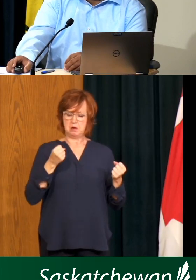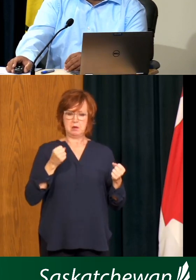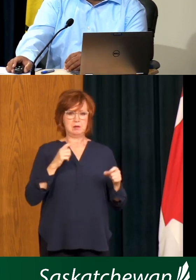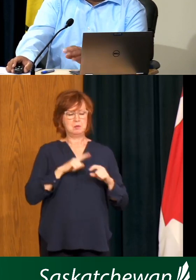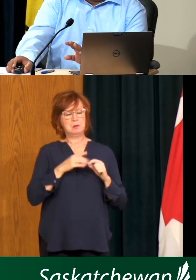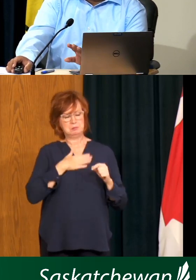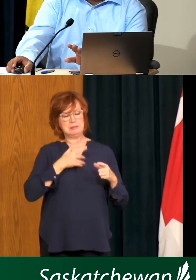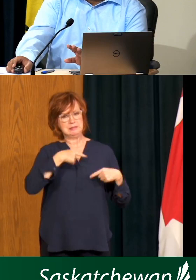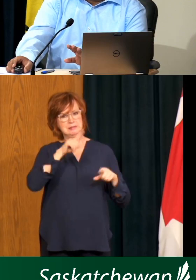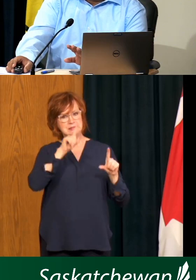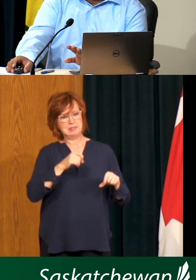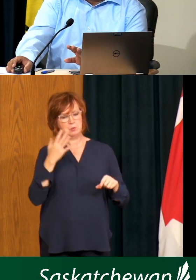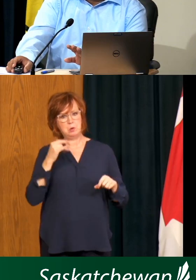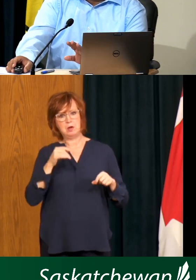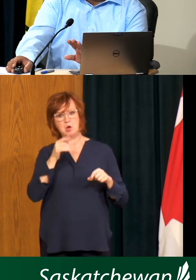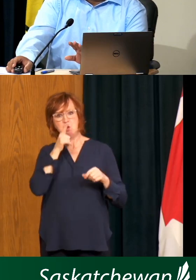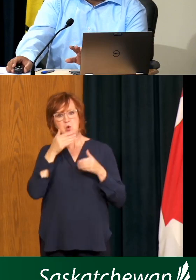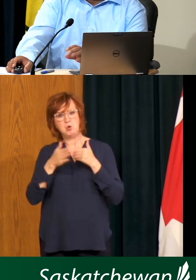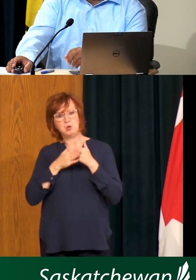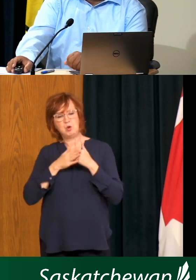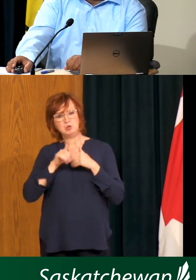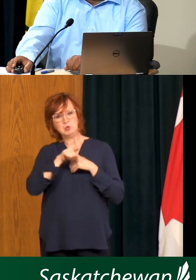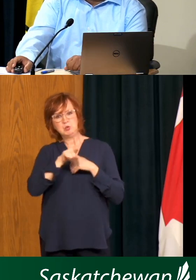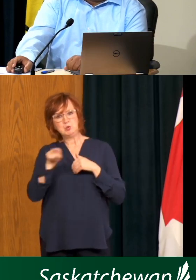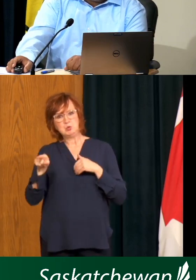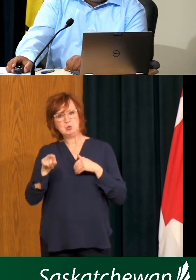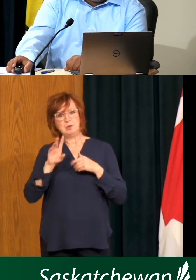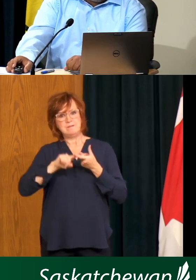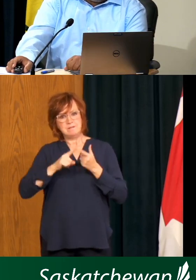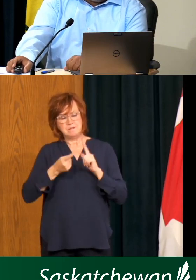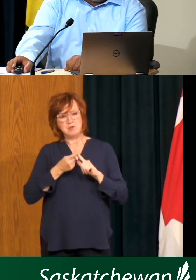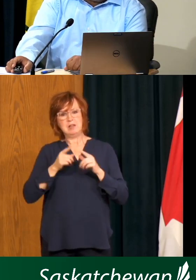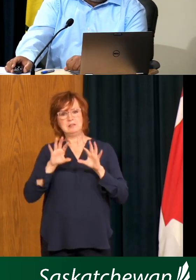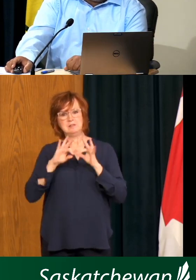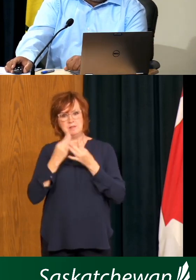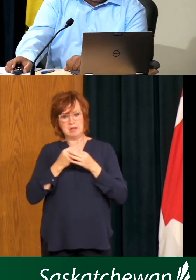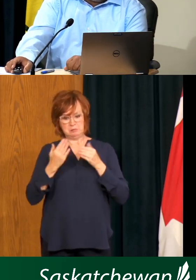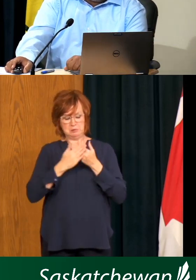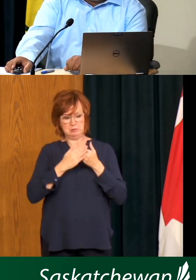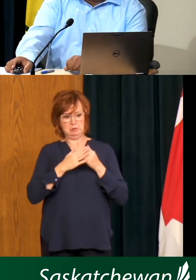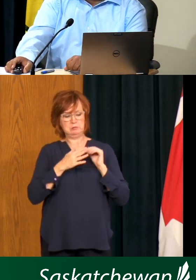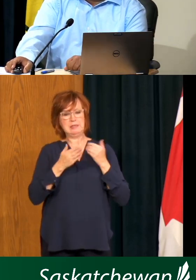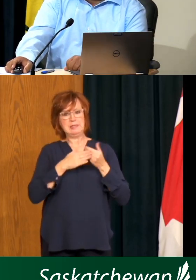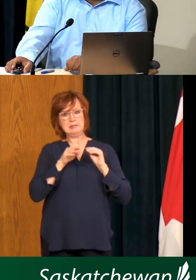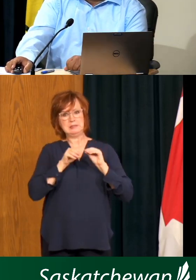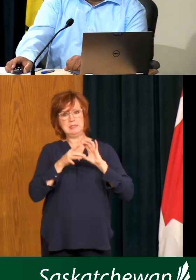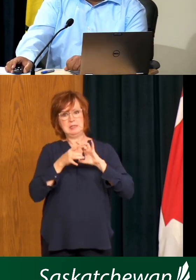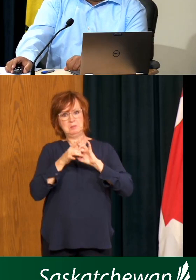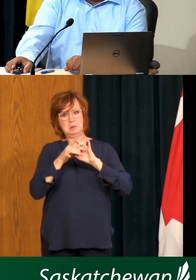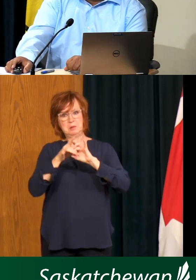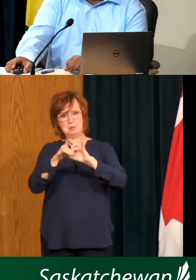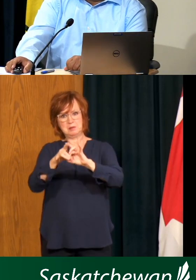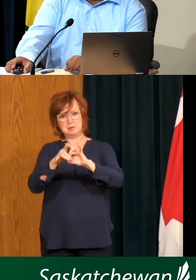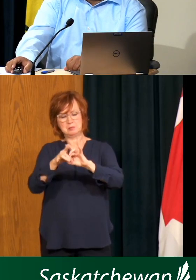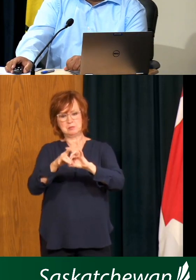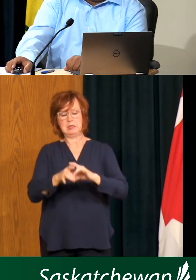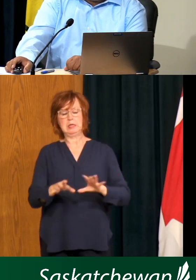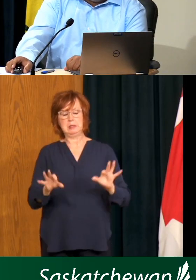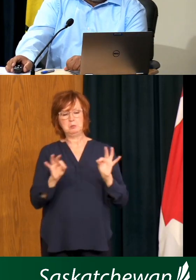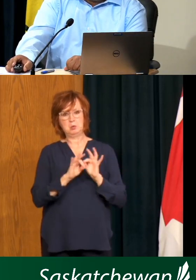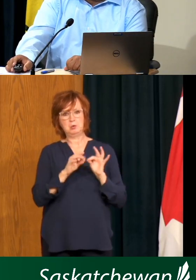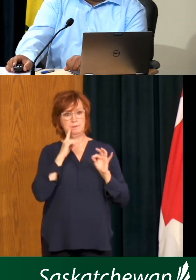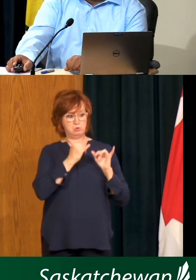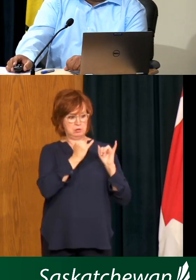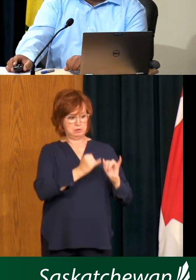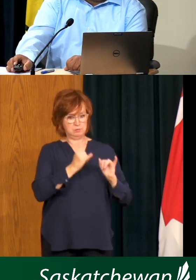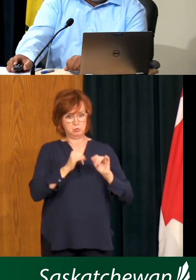because then they can be isolated. We can stop further transmission, and that is critical for individual cases and is critical when we